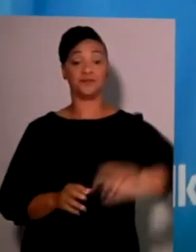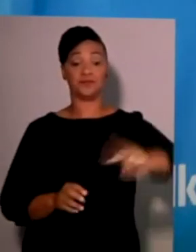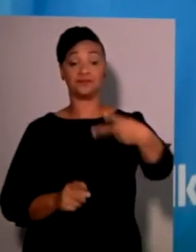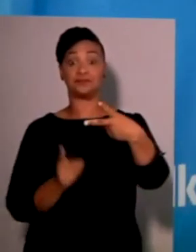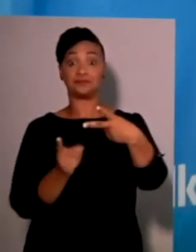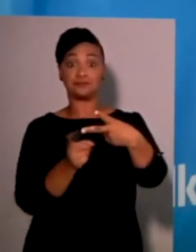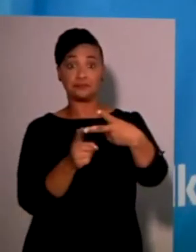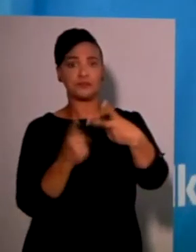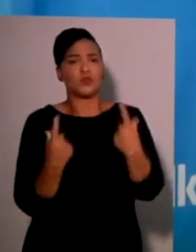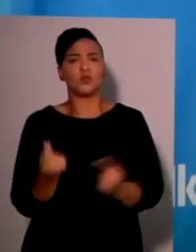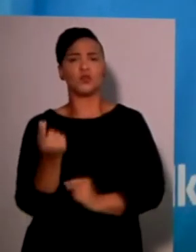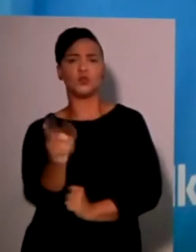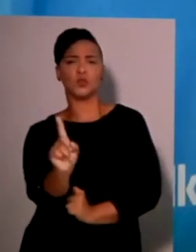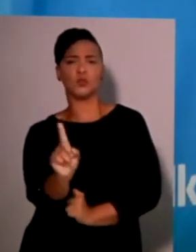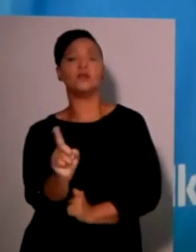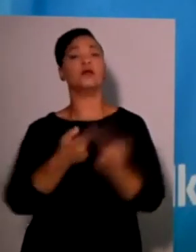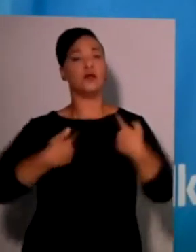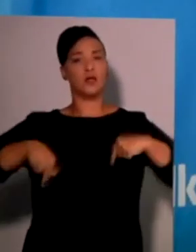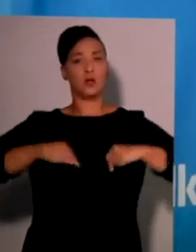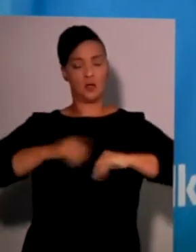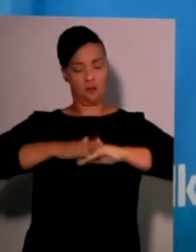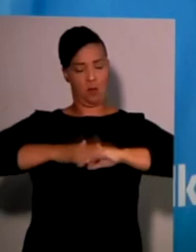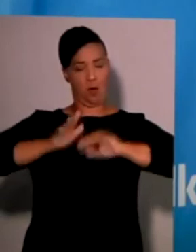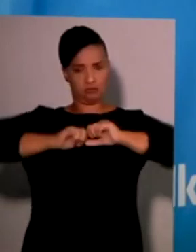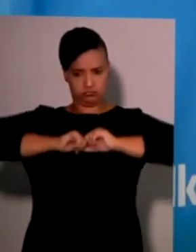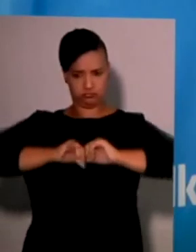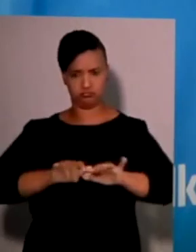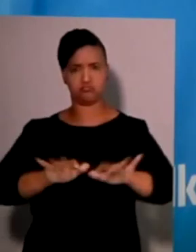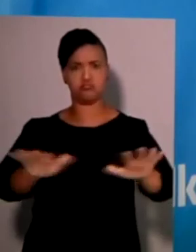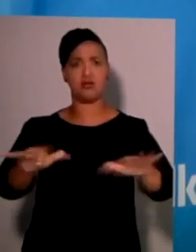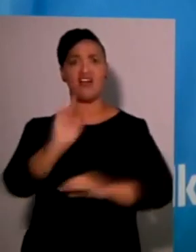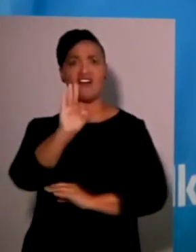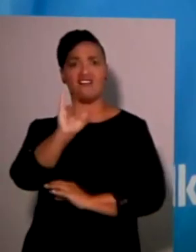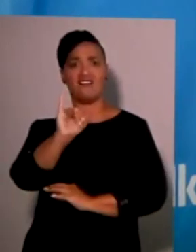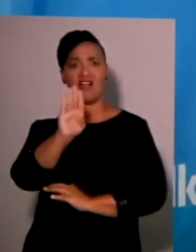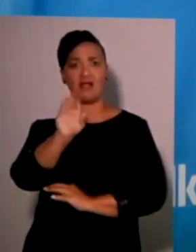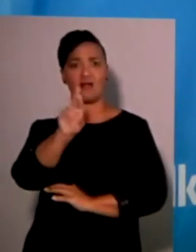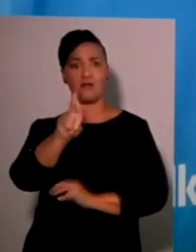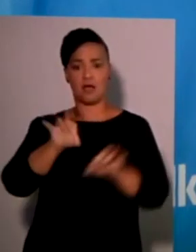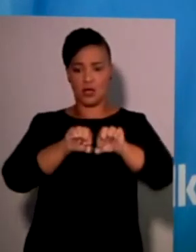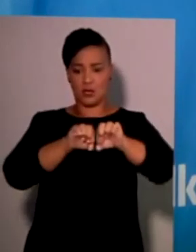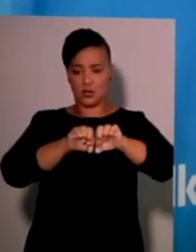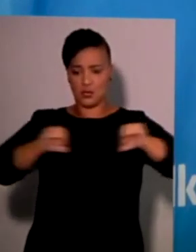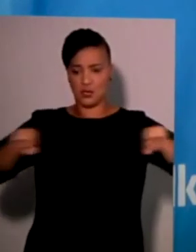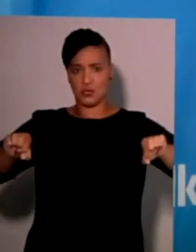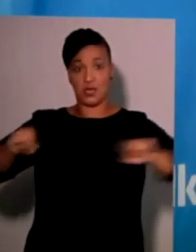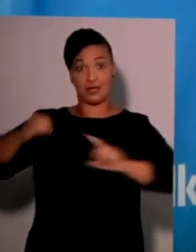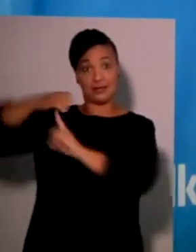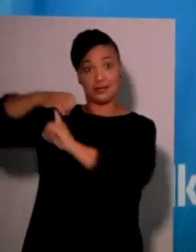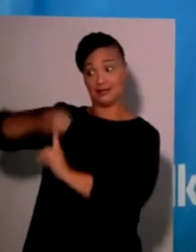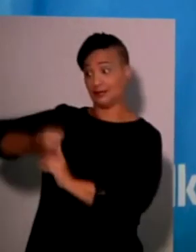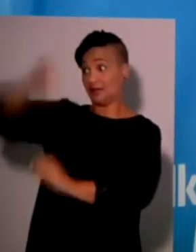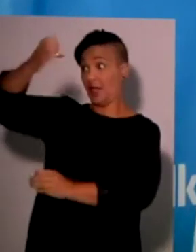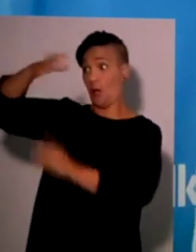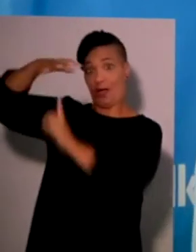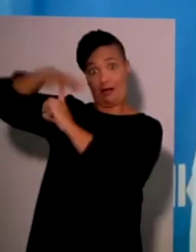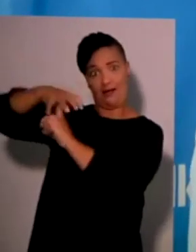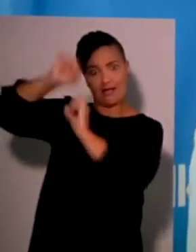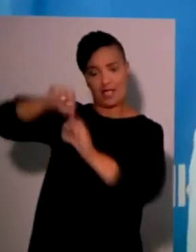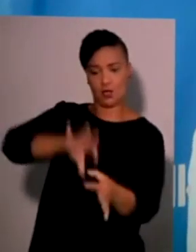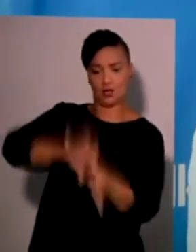made sure that we aggressively roll out fiber backhaul to all of the towers that we have. That paid off as